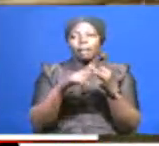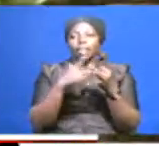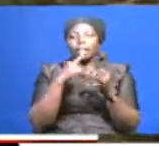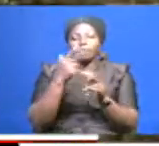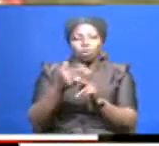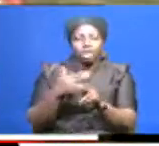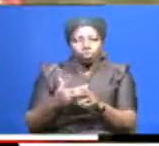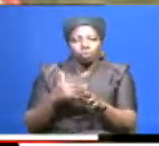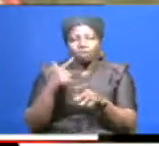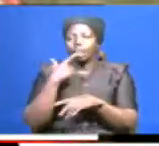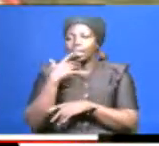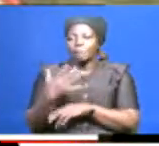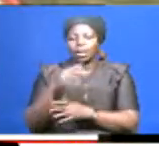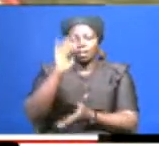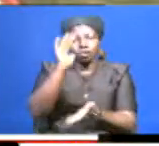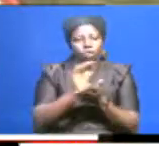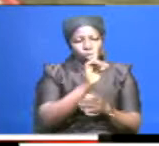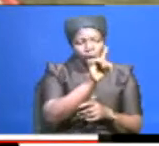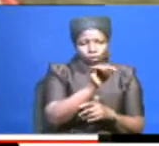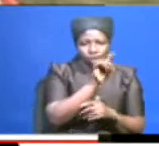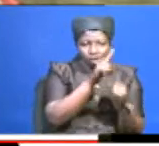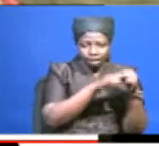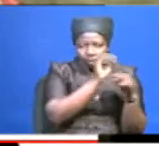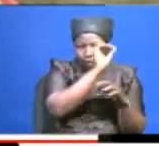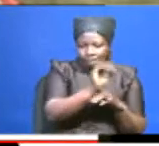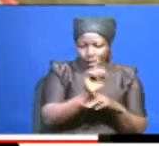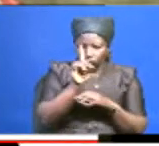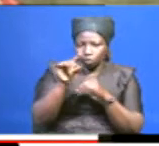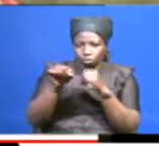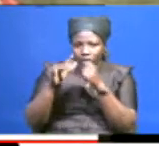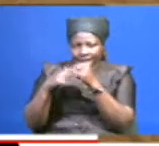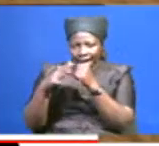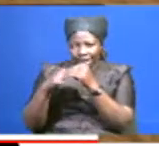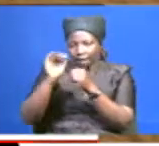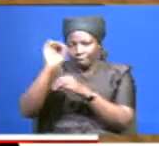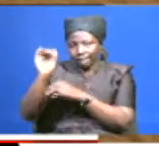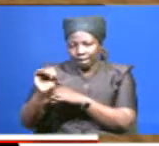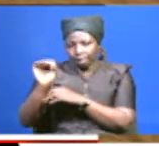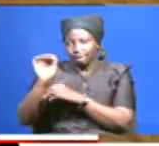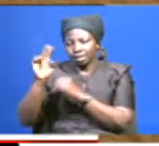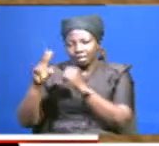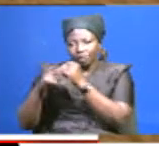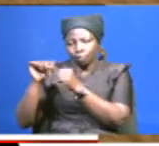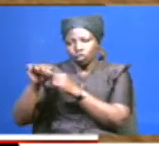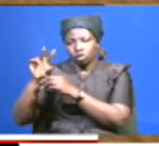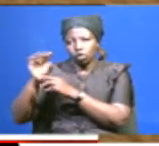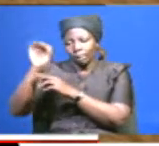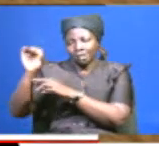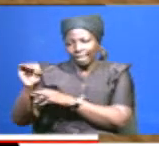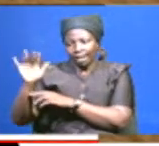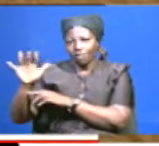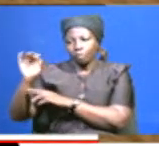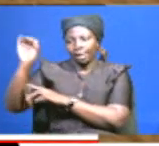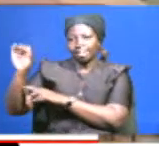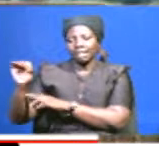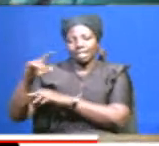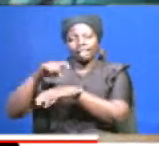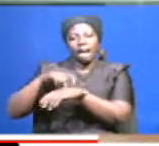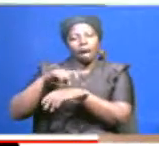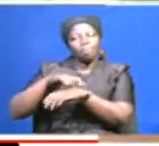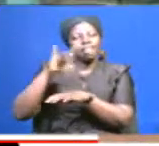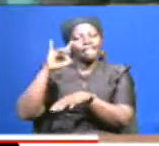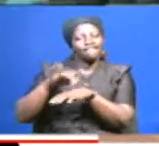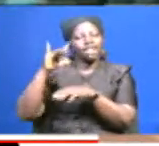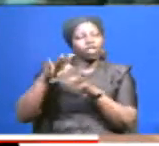by 1.6%, 1.9% and 7.2%, and 5% as the effects of the prolonged drought